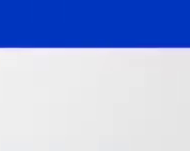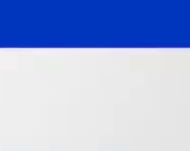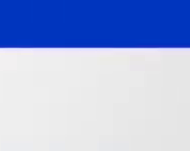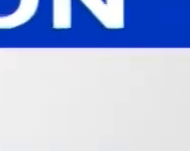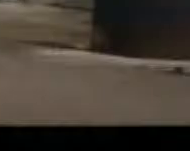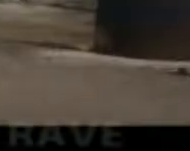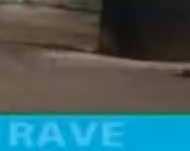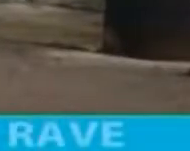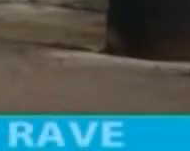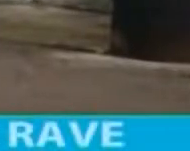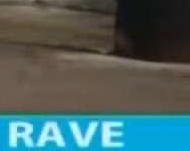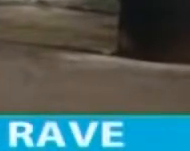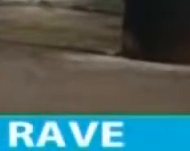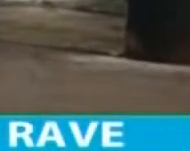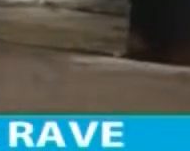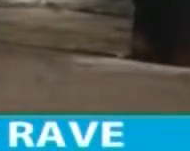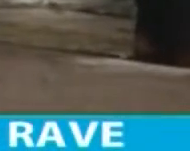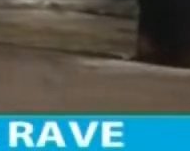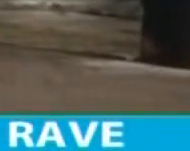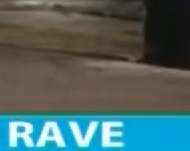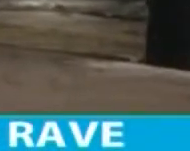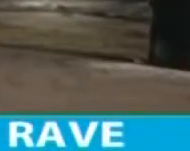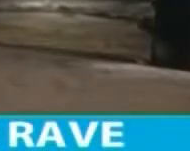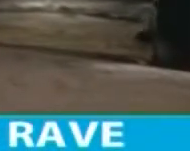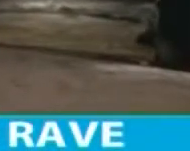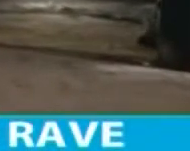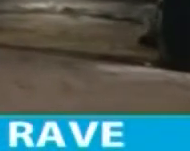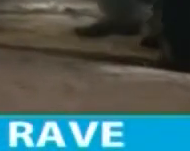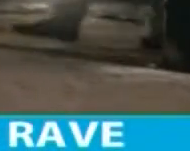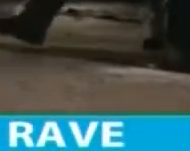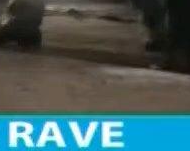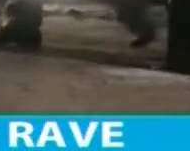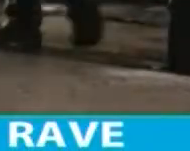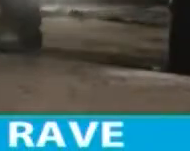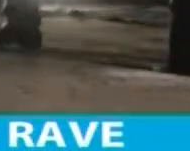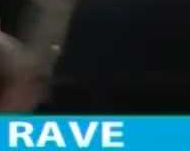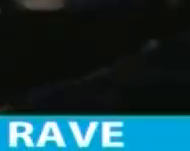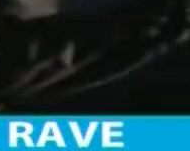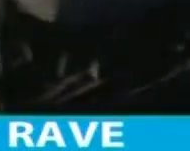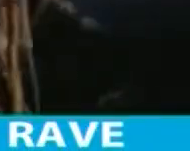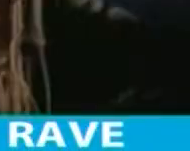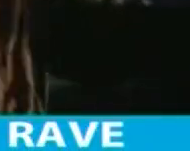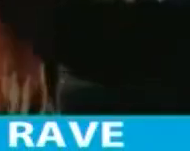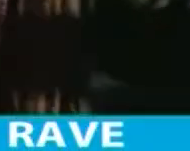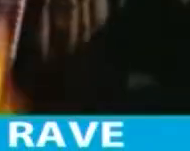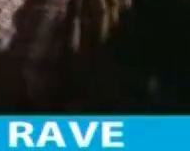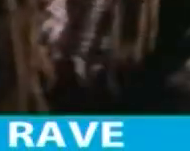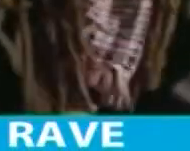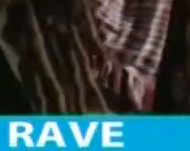Next on. Let us sing with Paris Sunday.